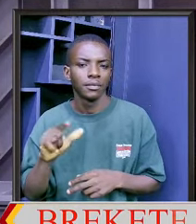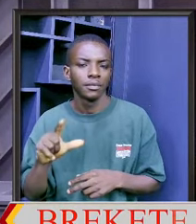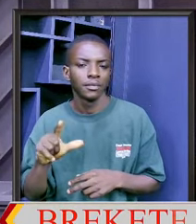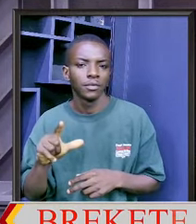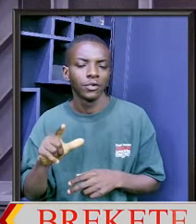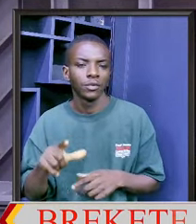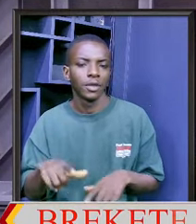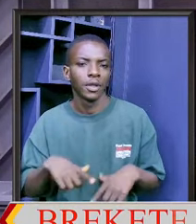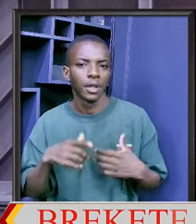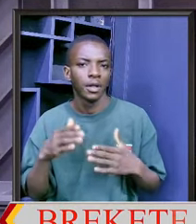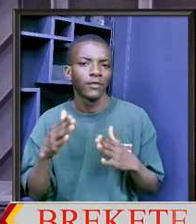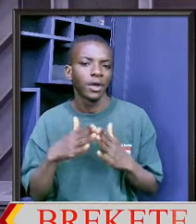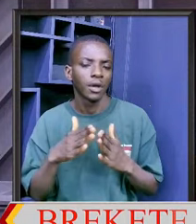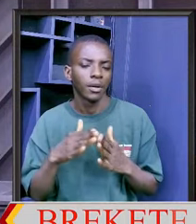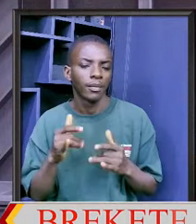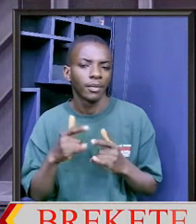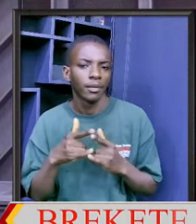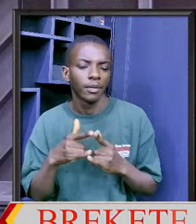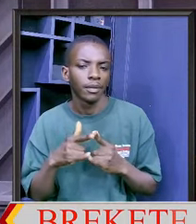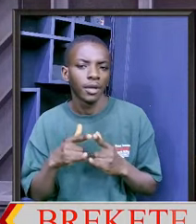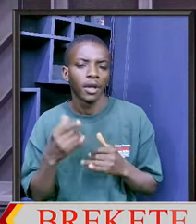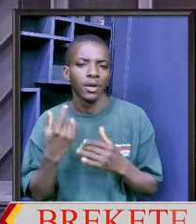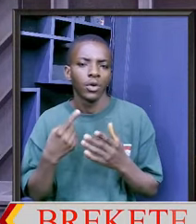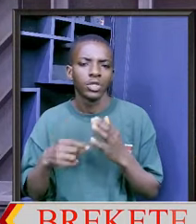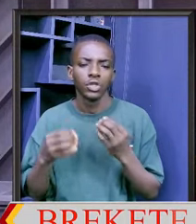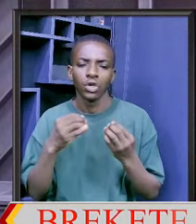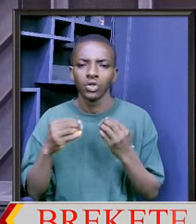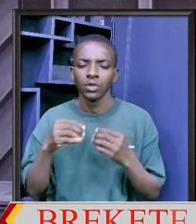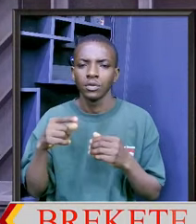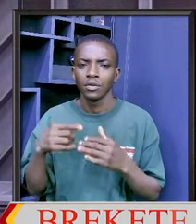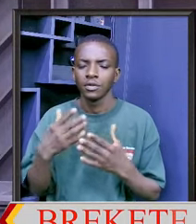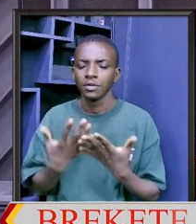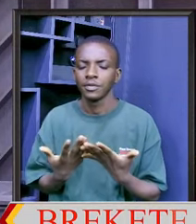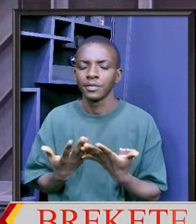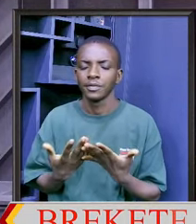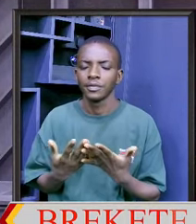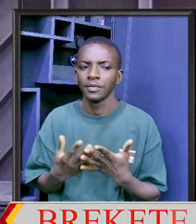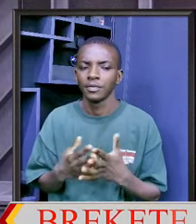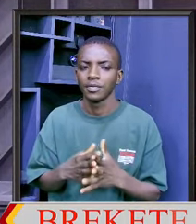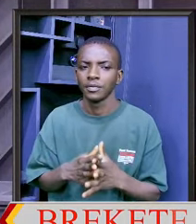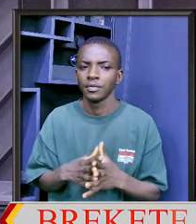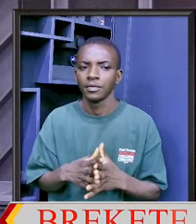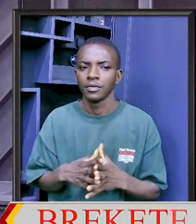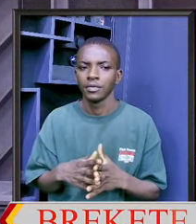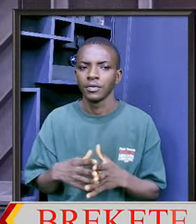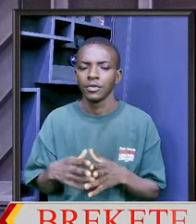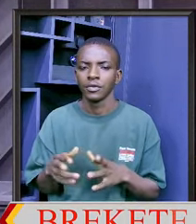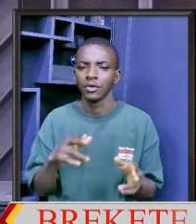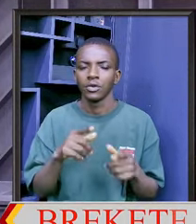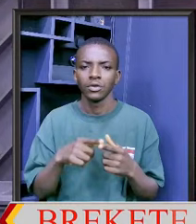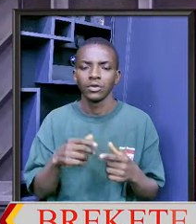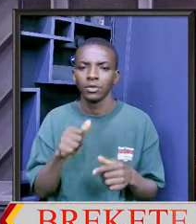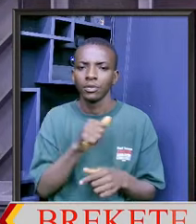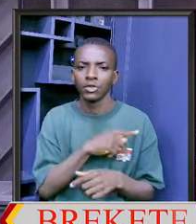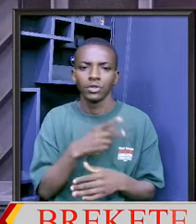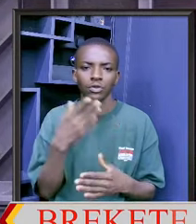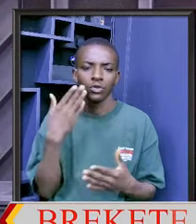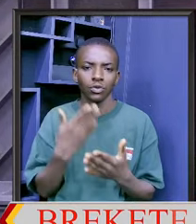Joseph. What is your contributed? Yes, I call you to appreciate for the people.